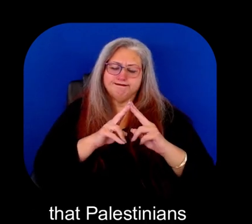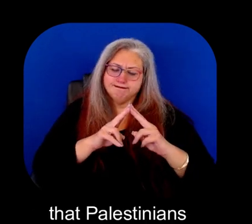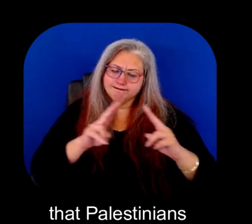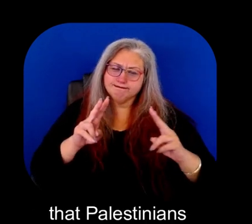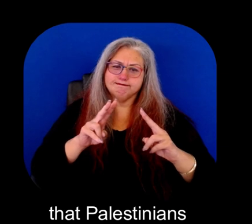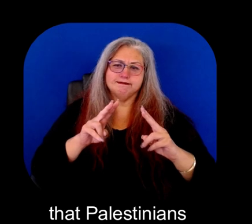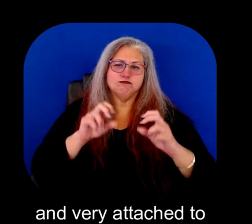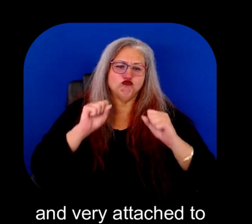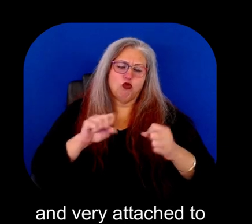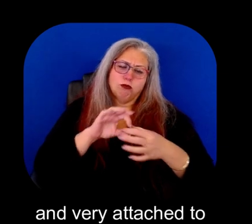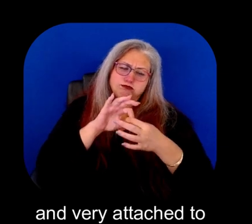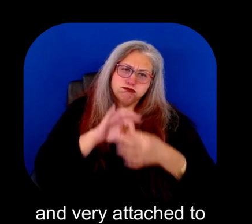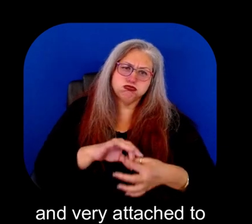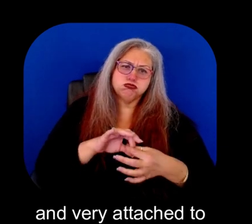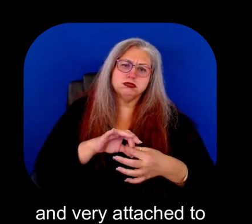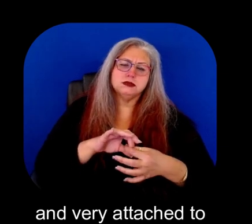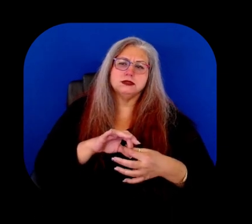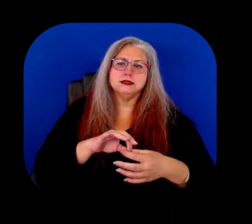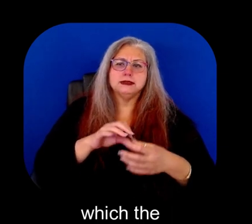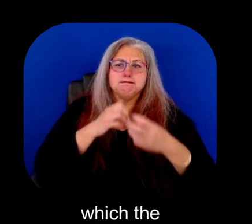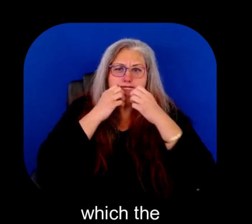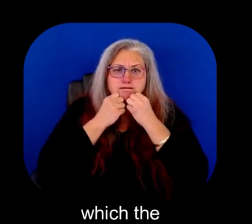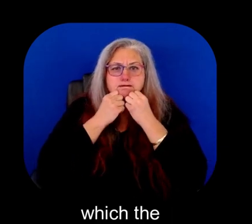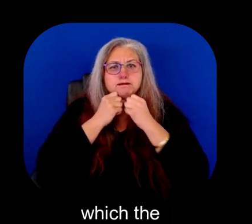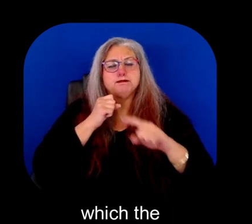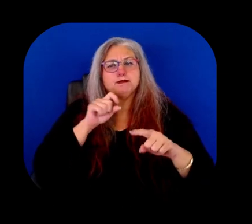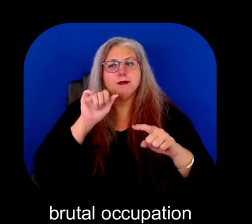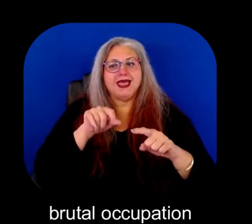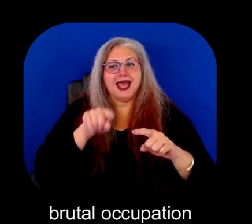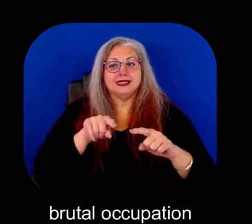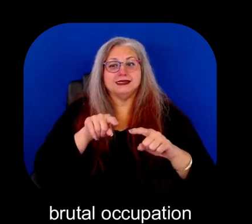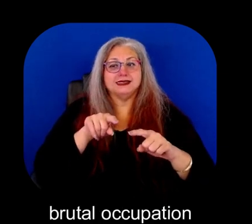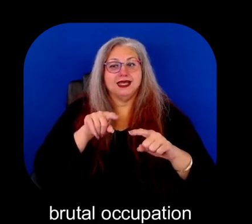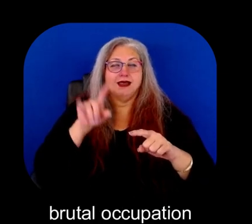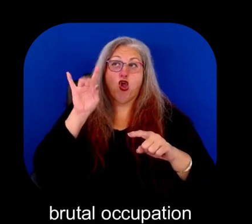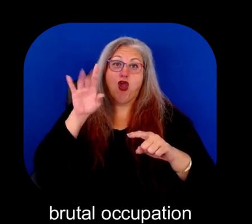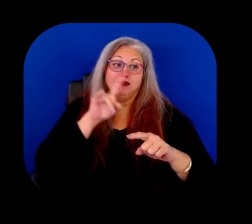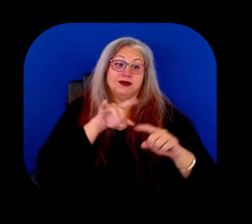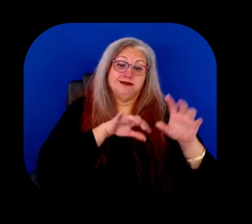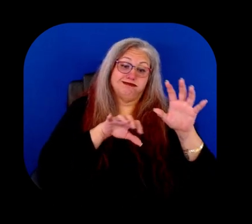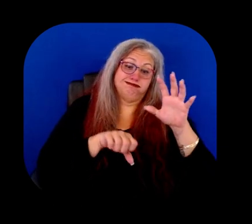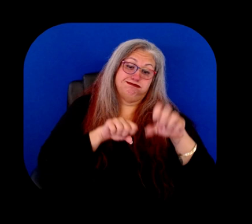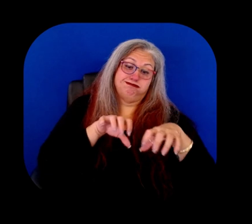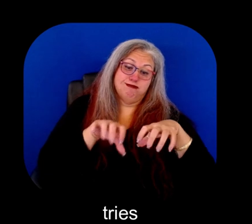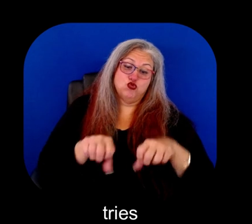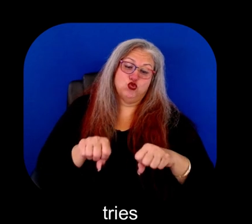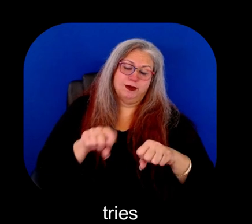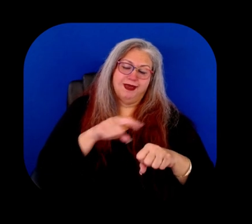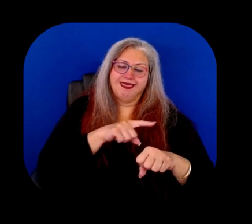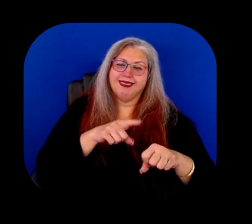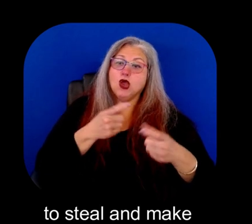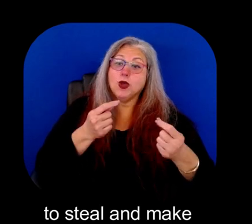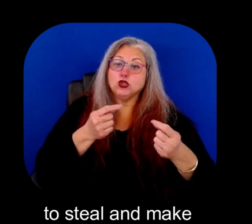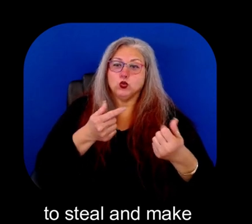very rooted to and very attached to, which the brutal occupation